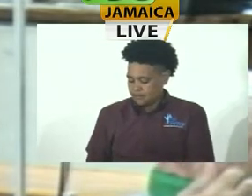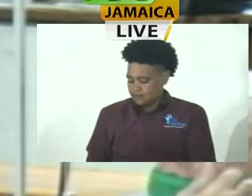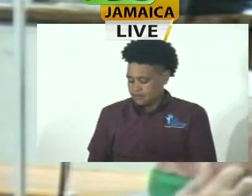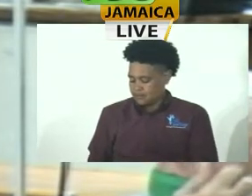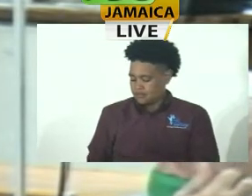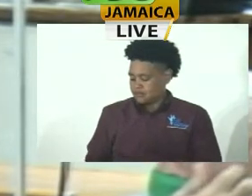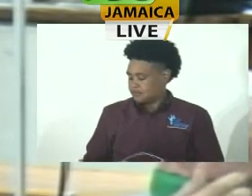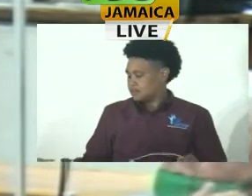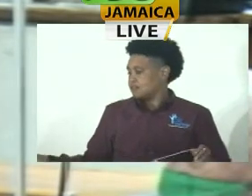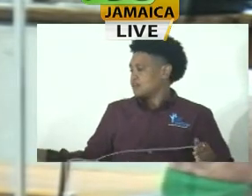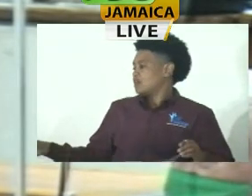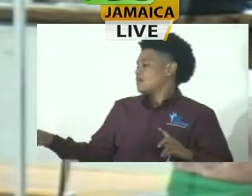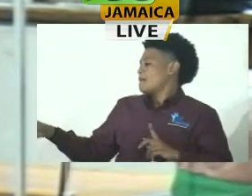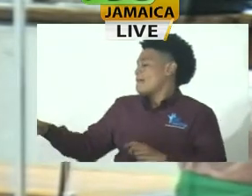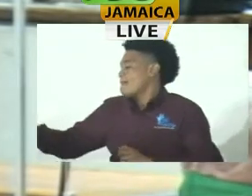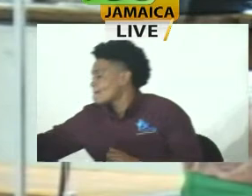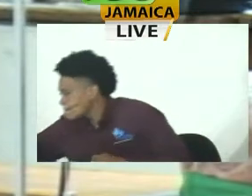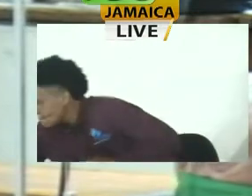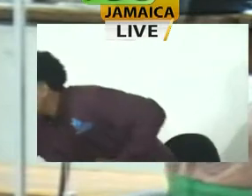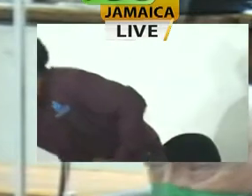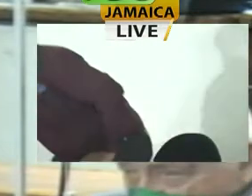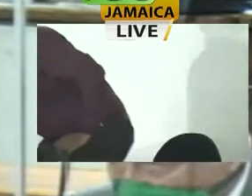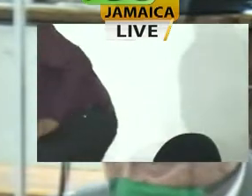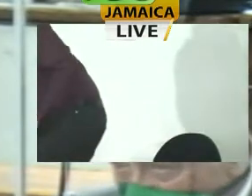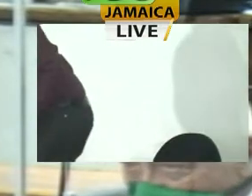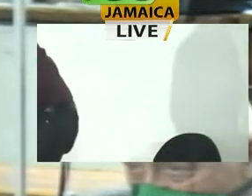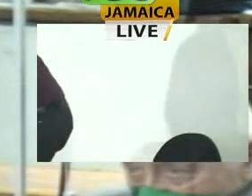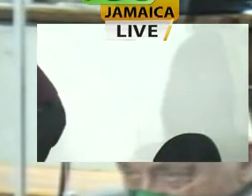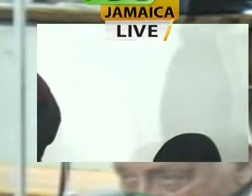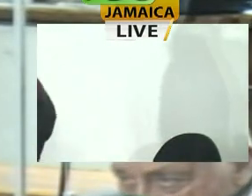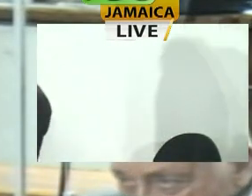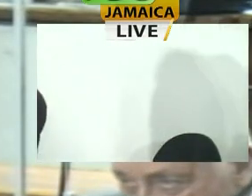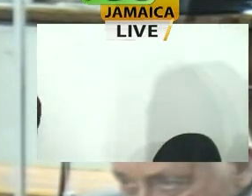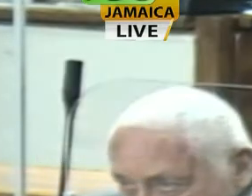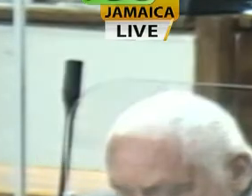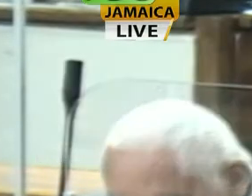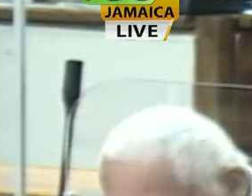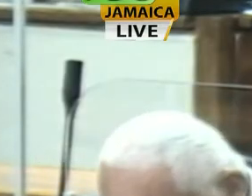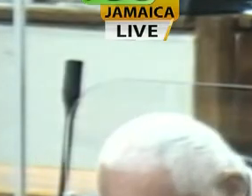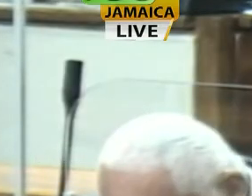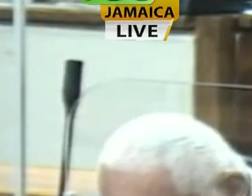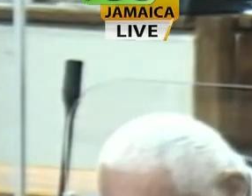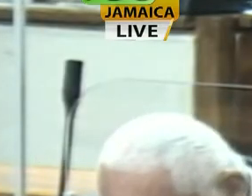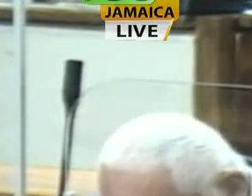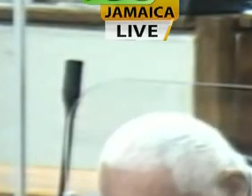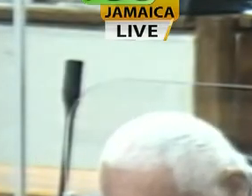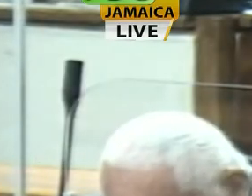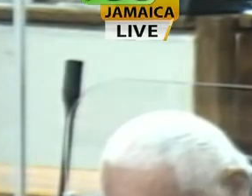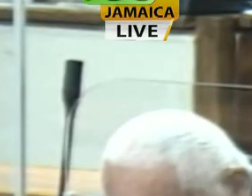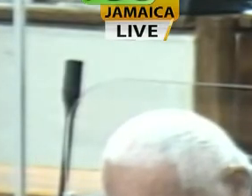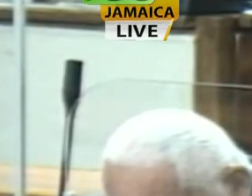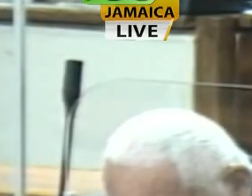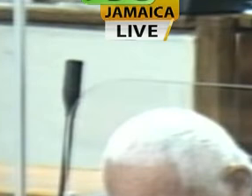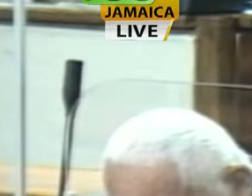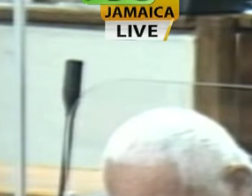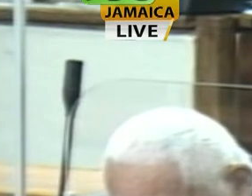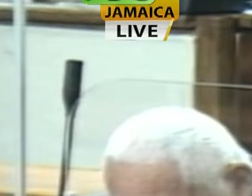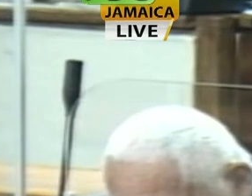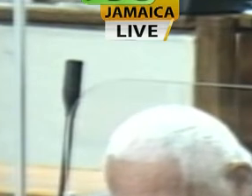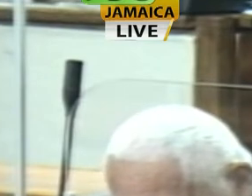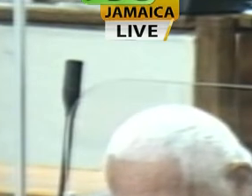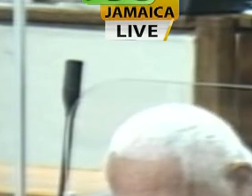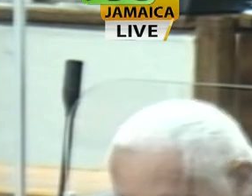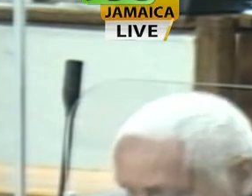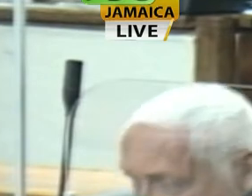governments including jamaica are urged to take concrete actions to keep global warming at